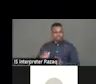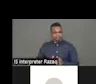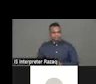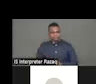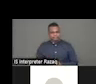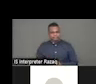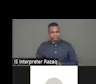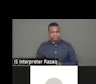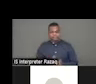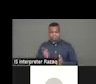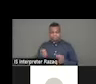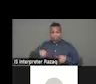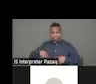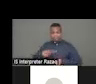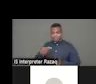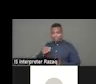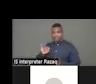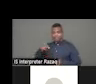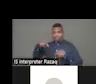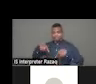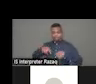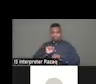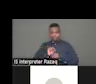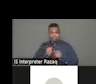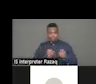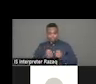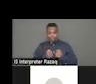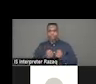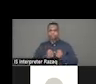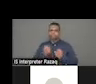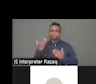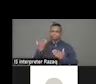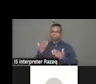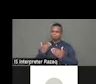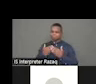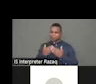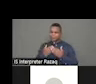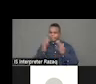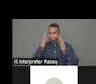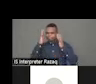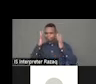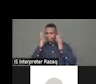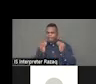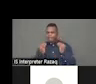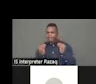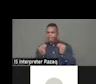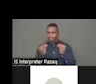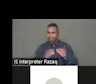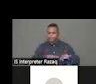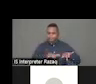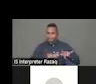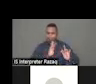with disabilities for a number of years, such as training teachers to use software